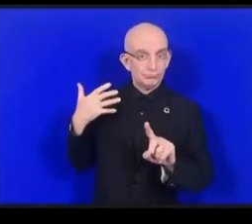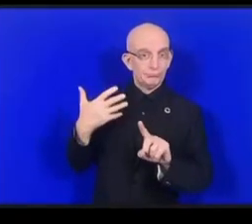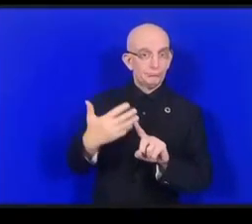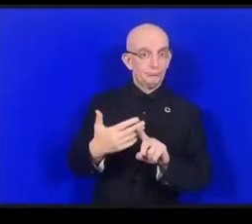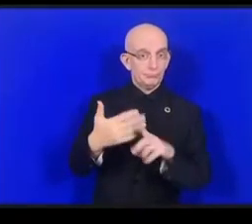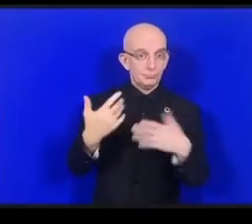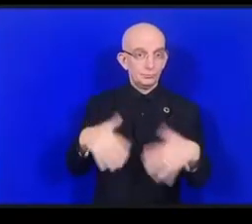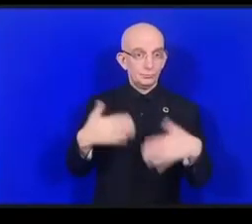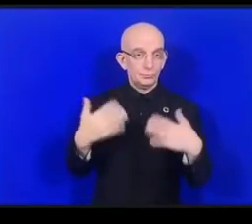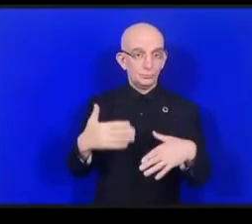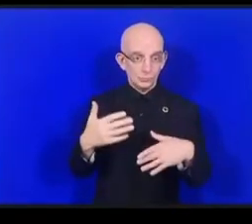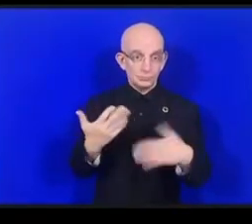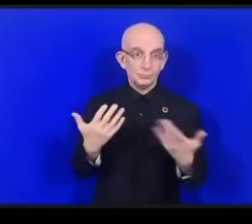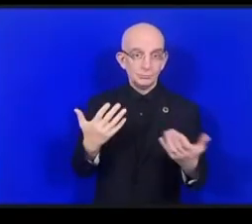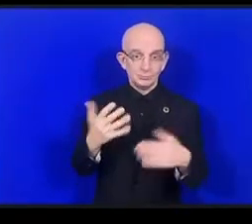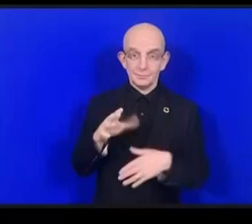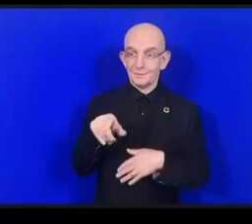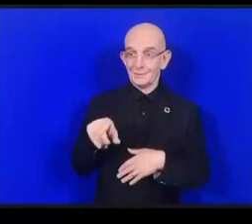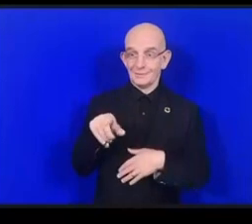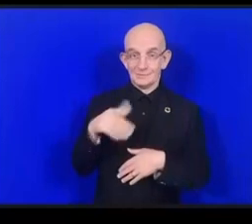work has been through